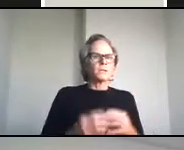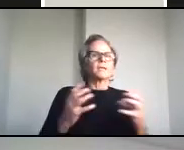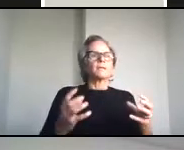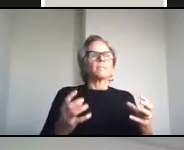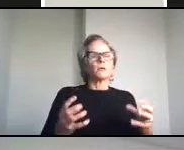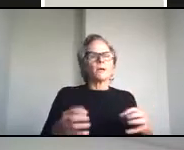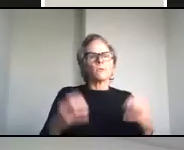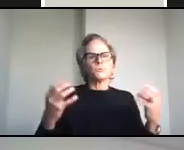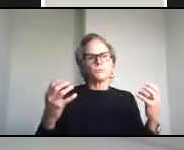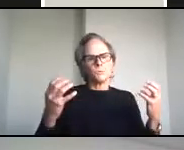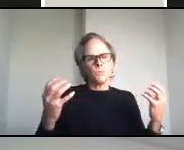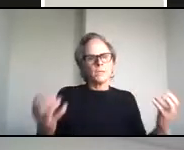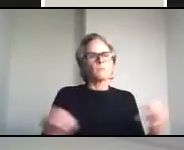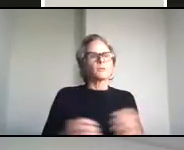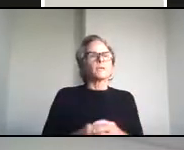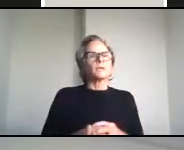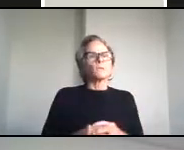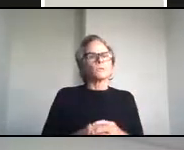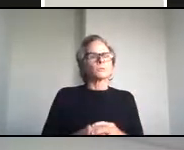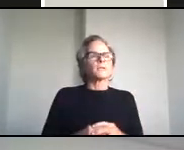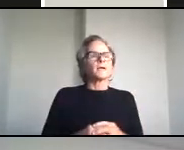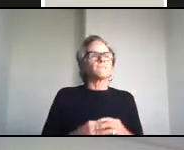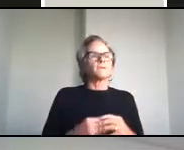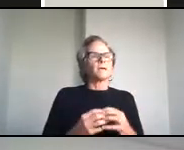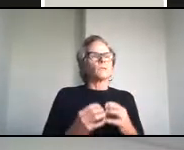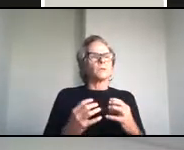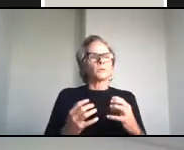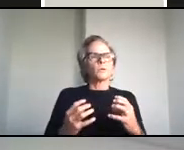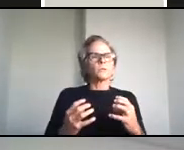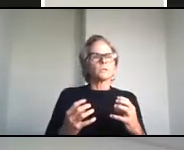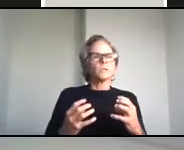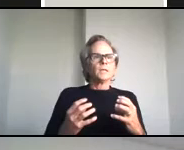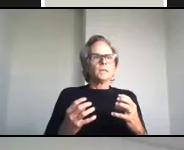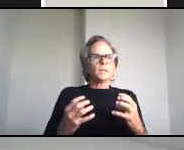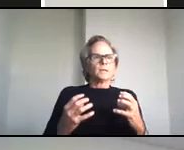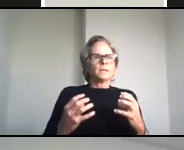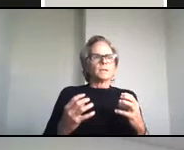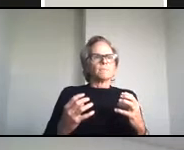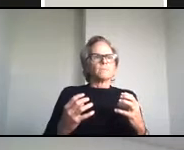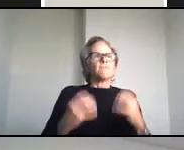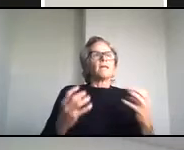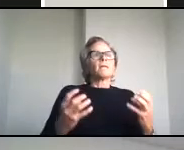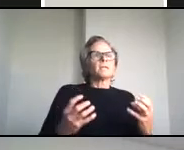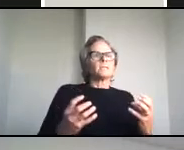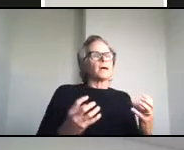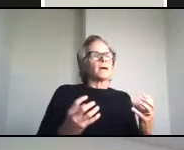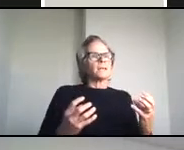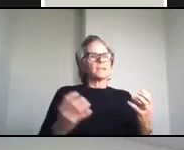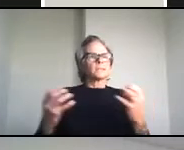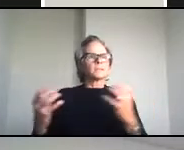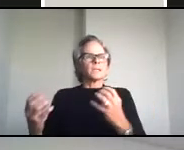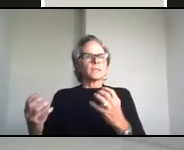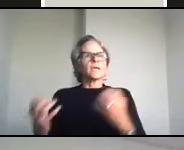we think about, or how we were thinking with your staff, and how we are going to develop a